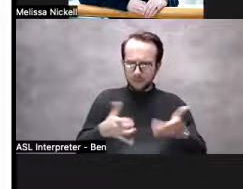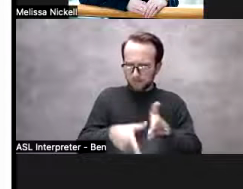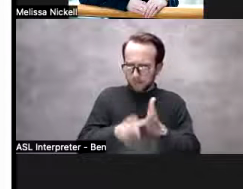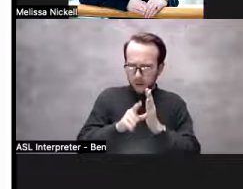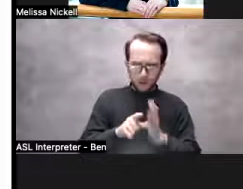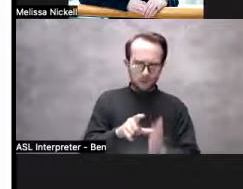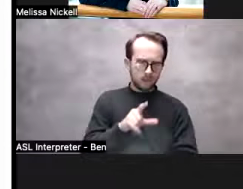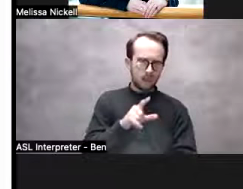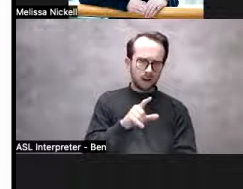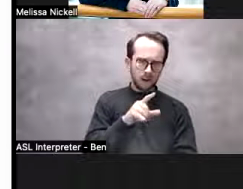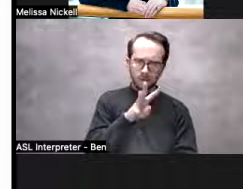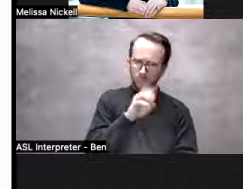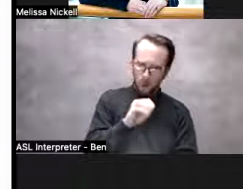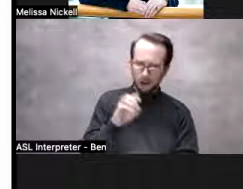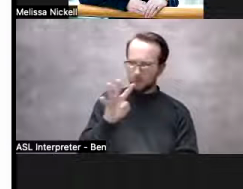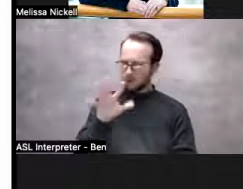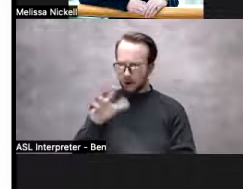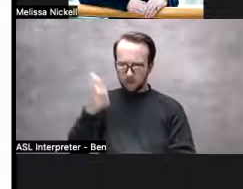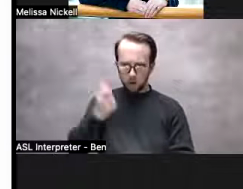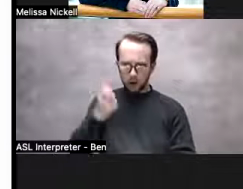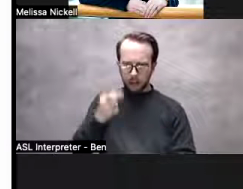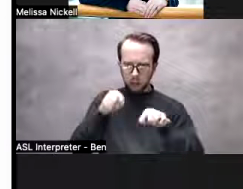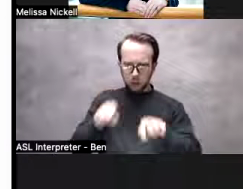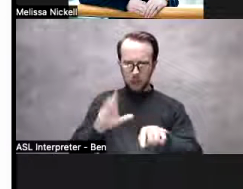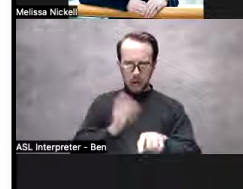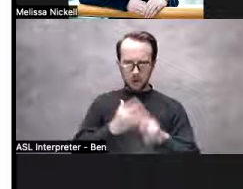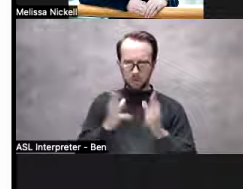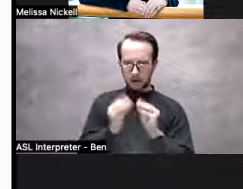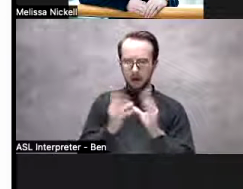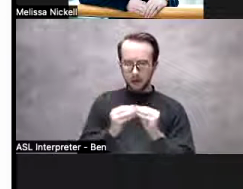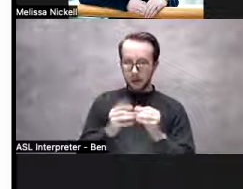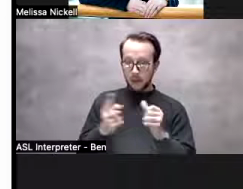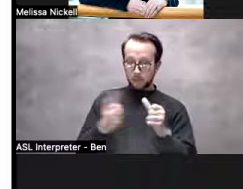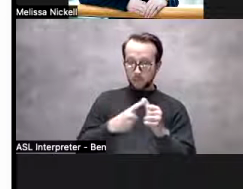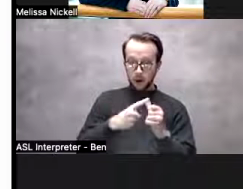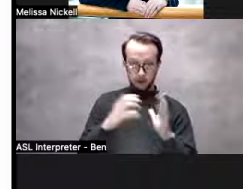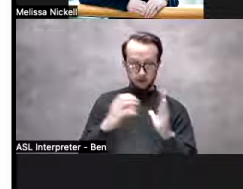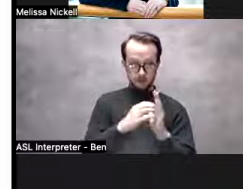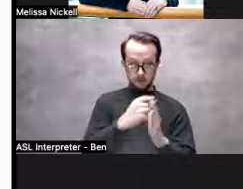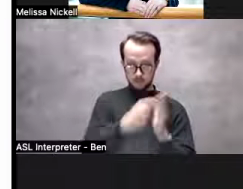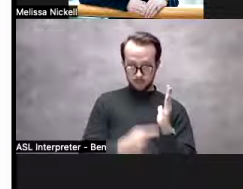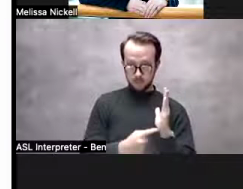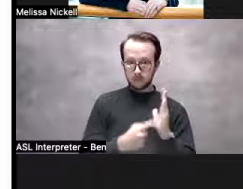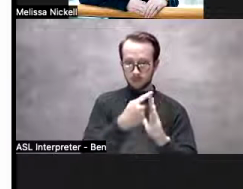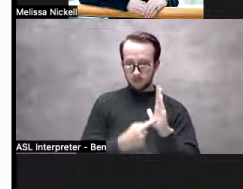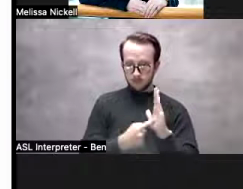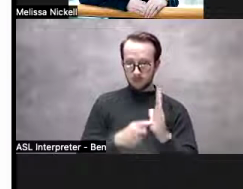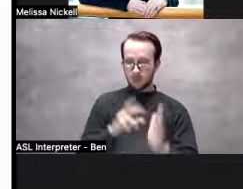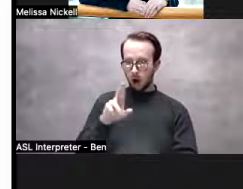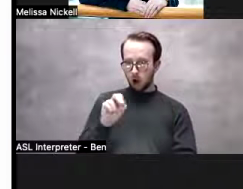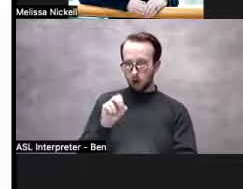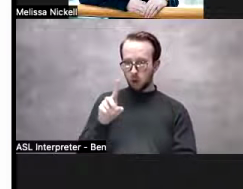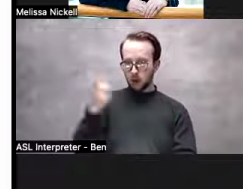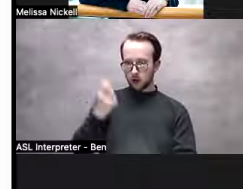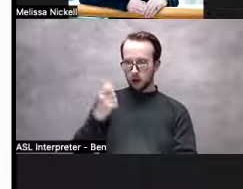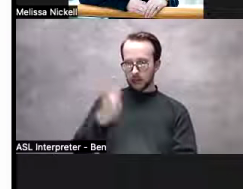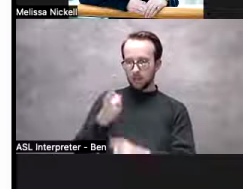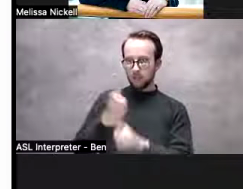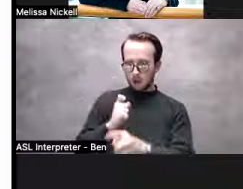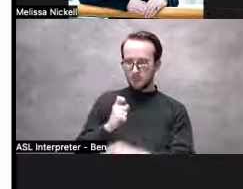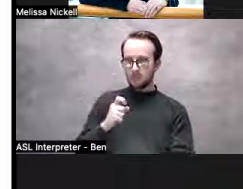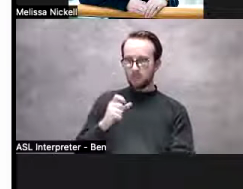in our study section, the first block of grants that we reviewed were the R01 grants from established